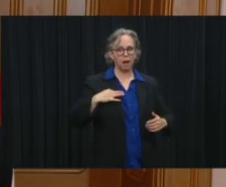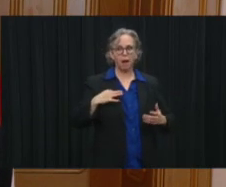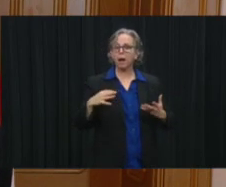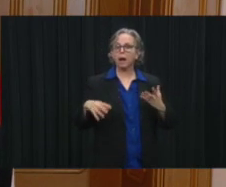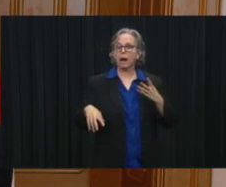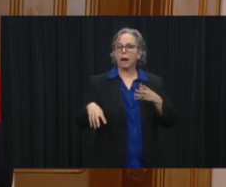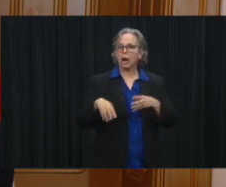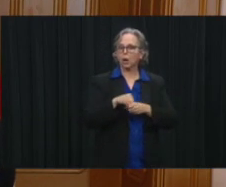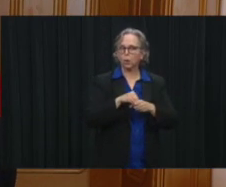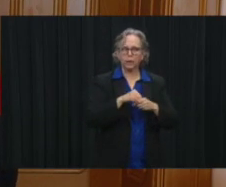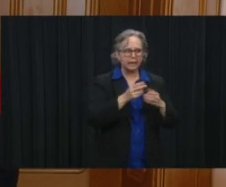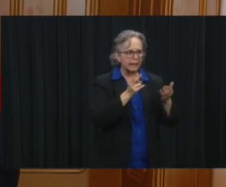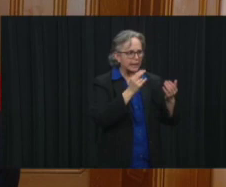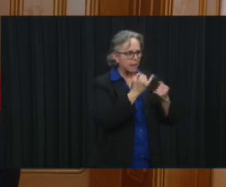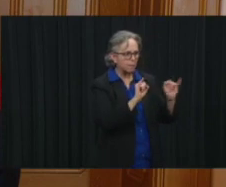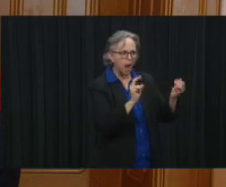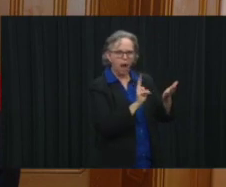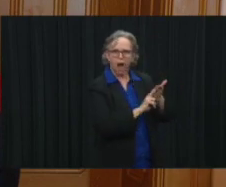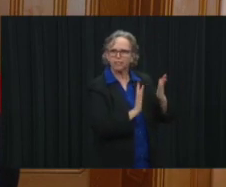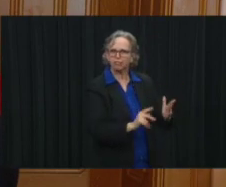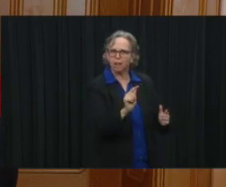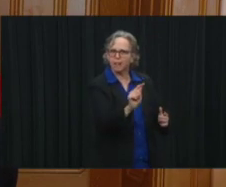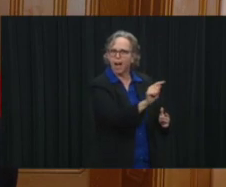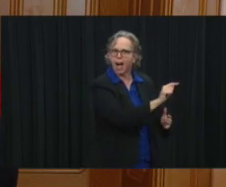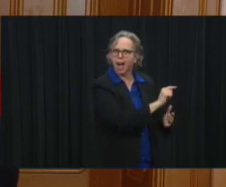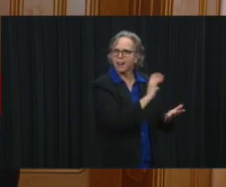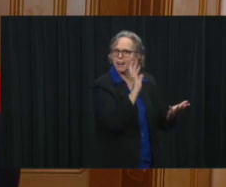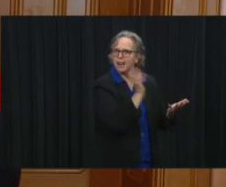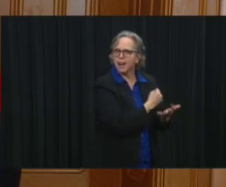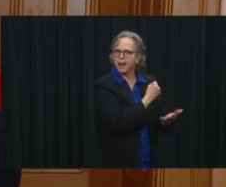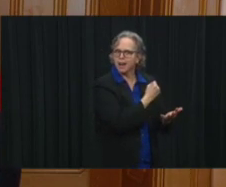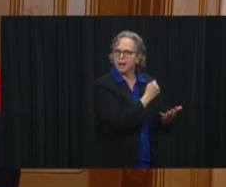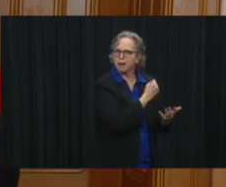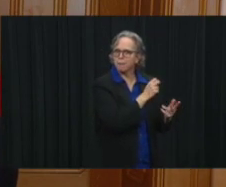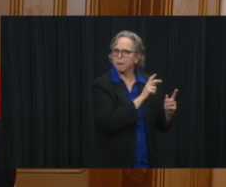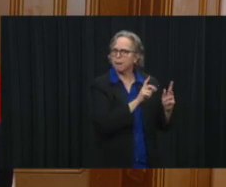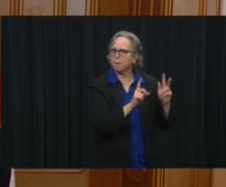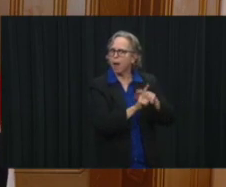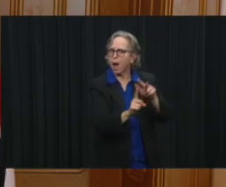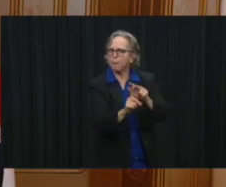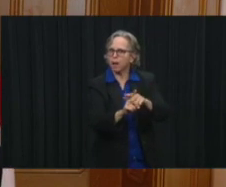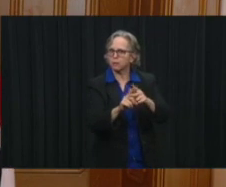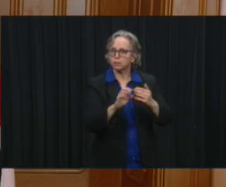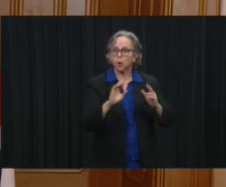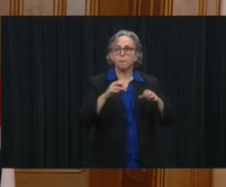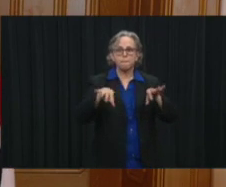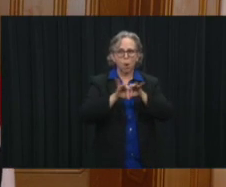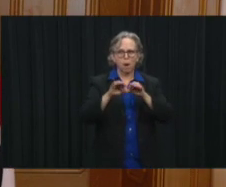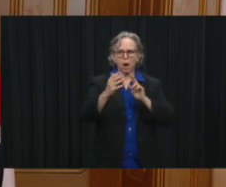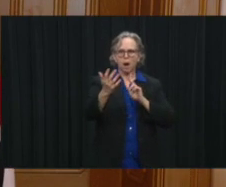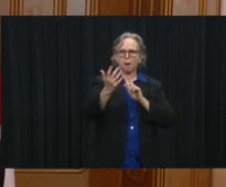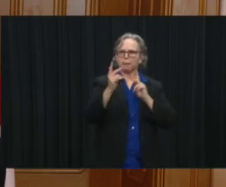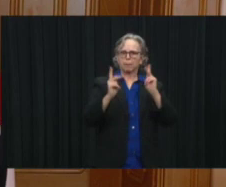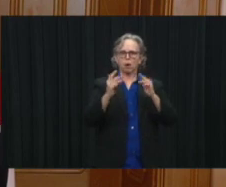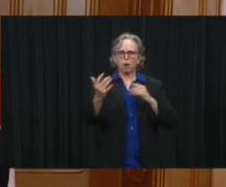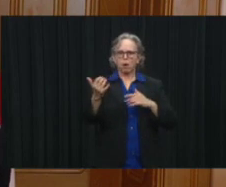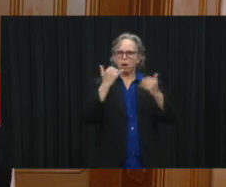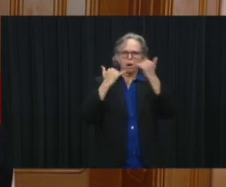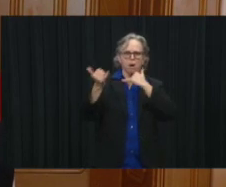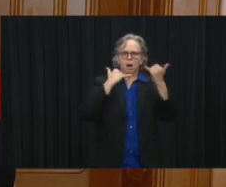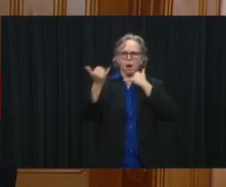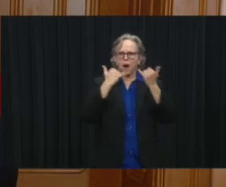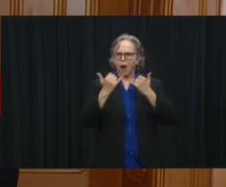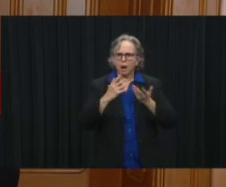lot of Ohioans who have contacted me. With more than 3 million people now having been laid off as a result of this crisis, the unemployment